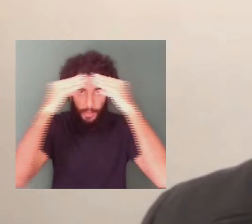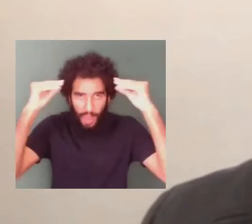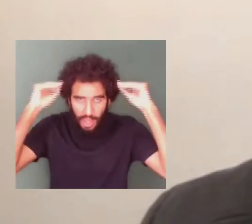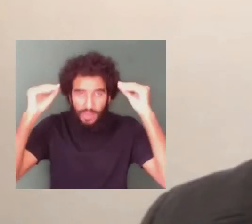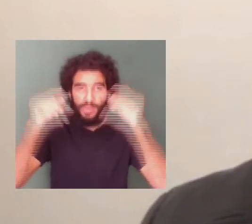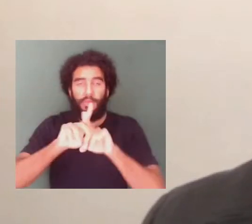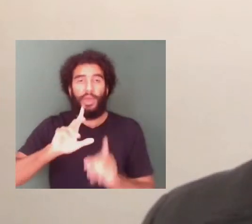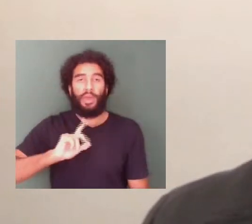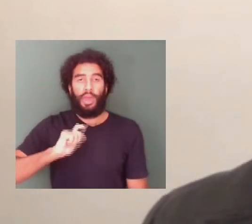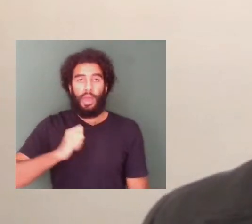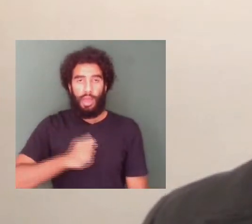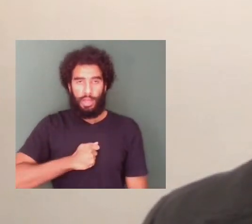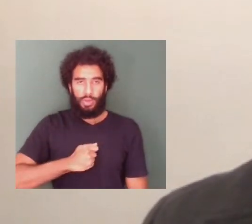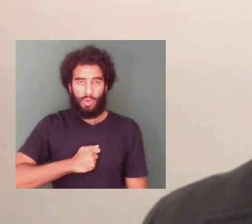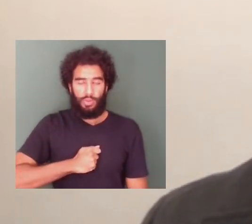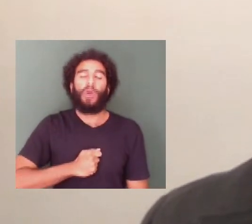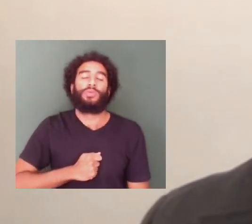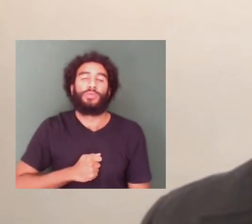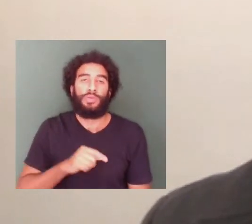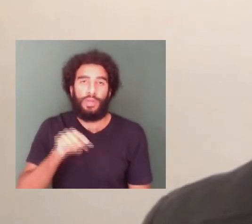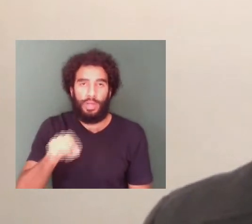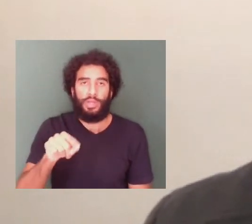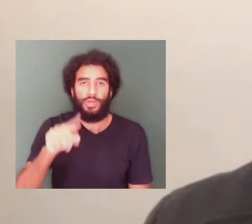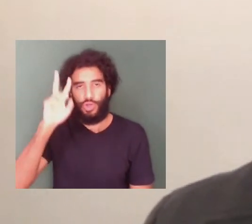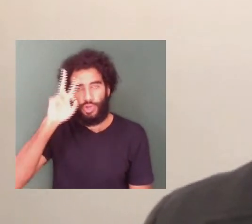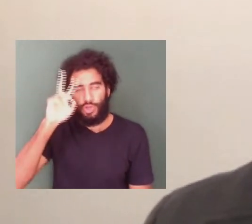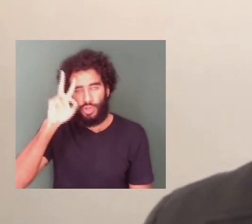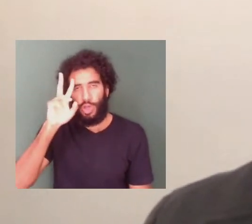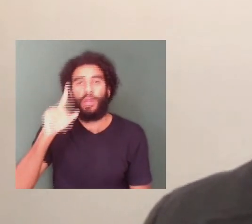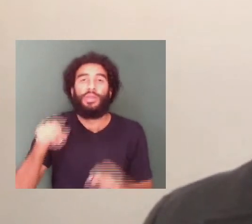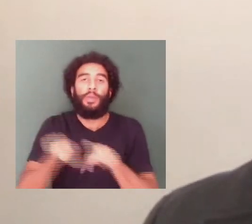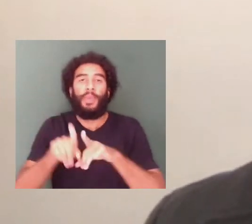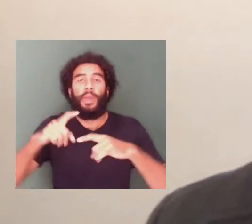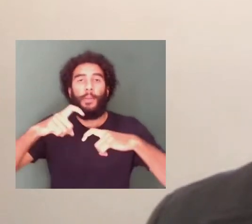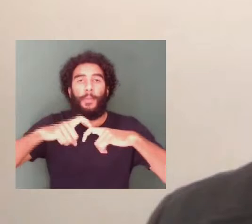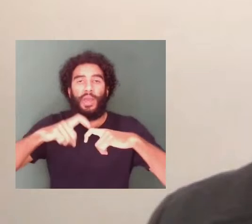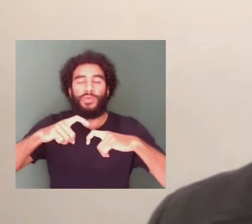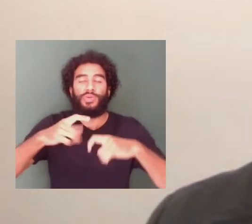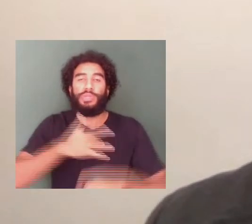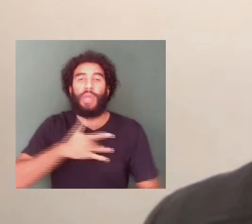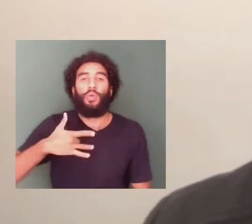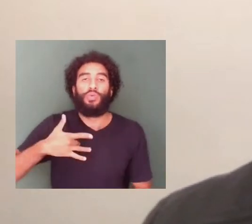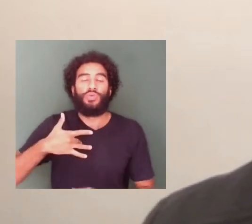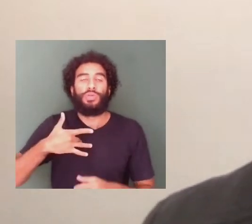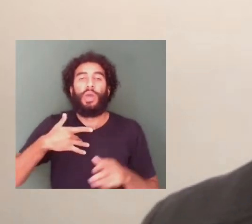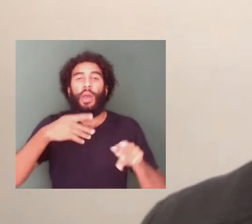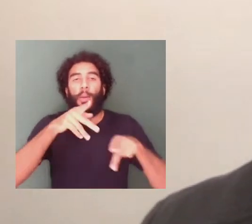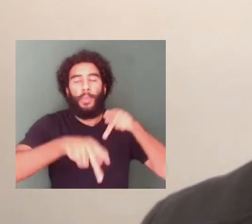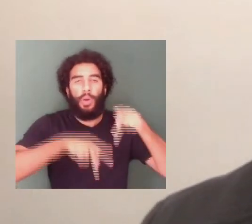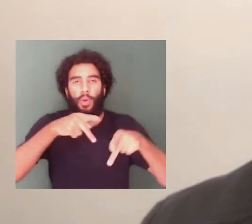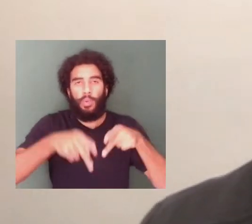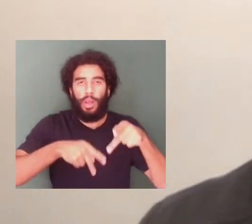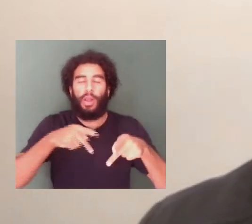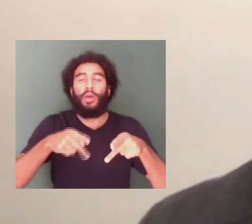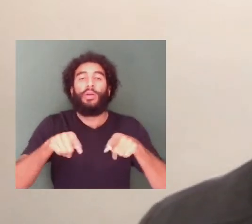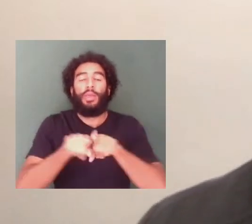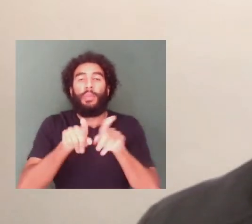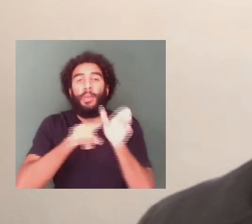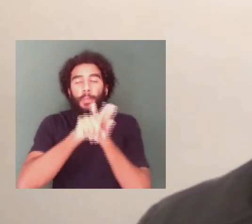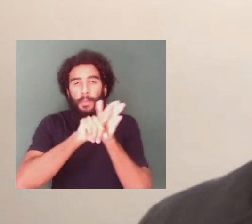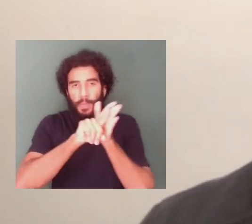the Autonomous University of Mexico. He's an anthropologist, a master in public health and